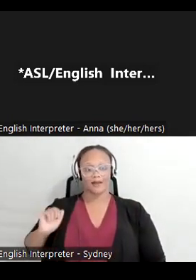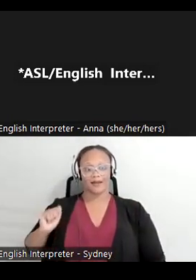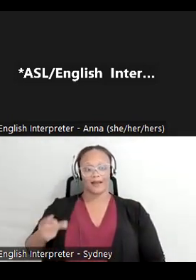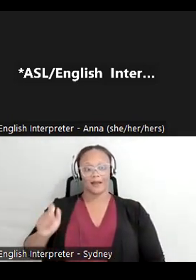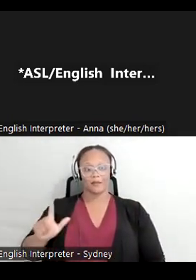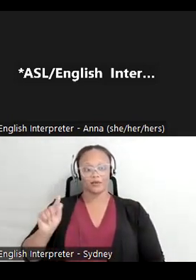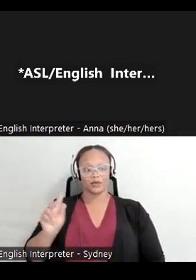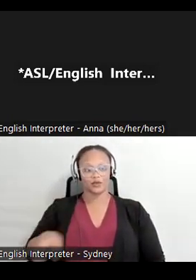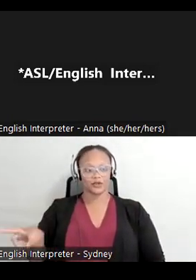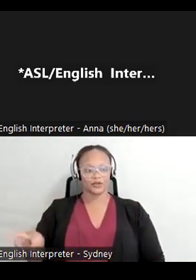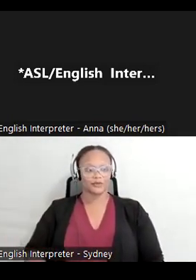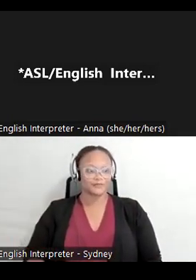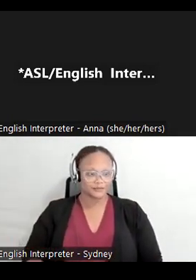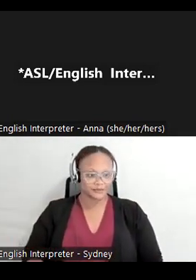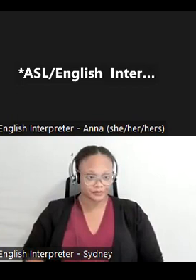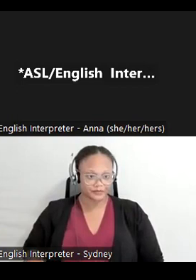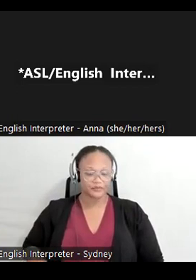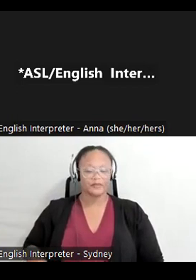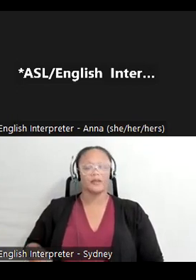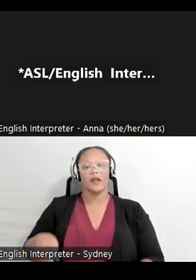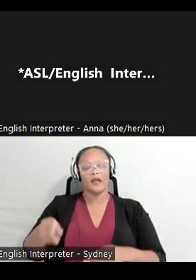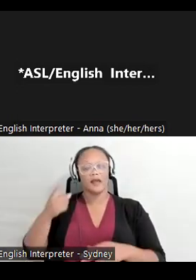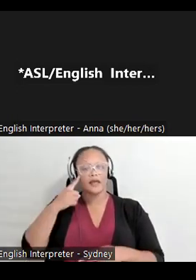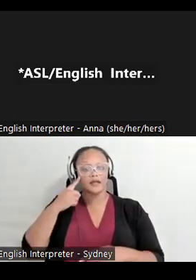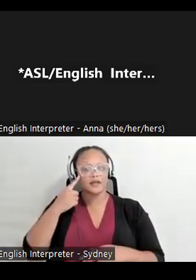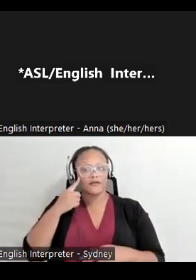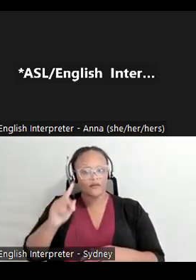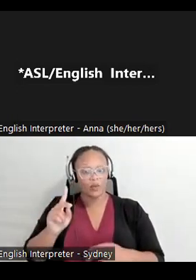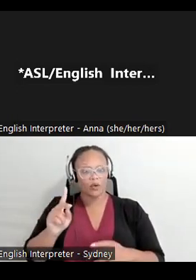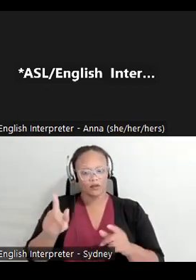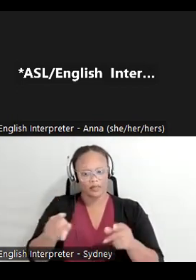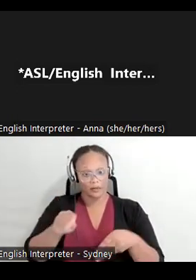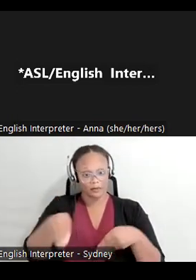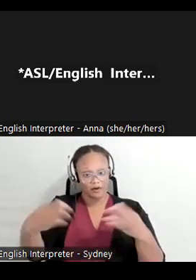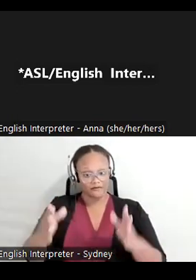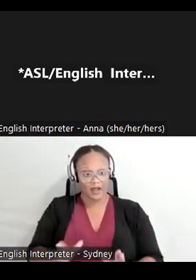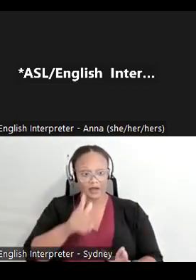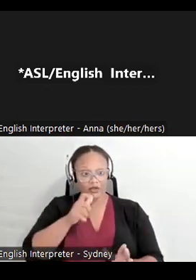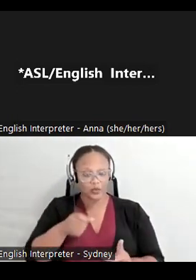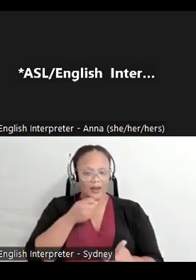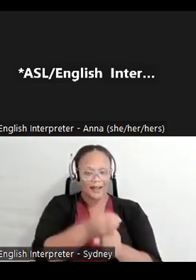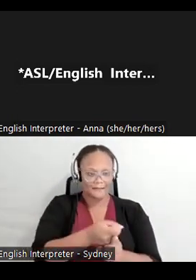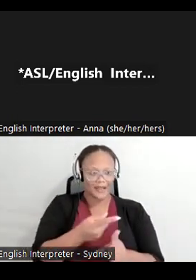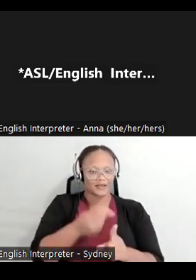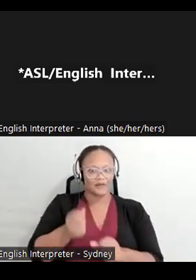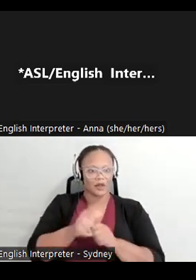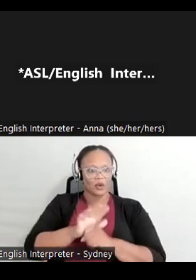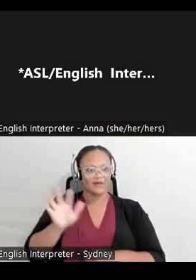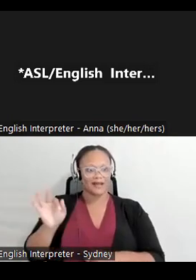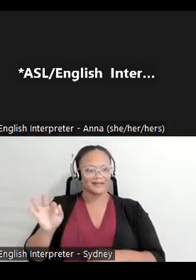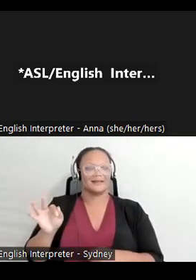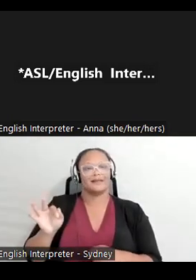hardships caused by the COVID-19 pandemic and are going out now. All provider types who serve children